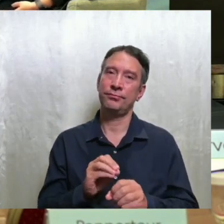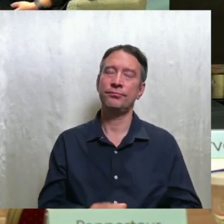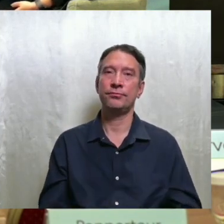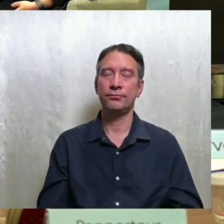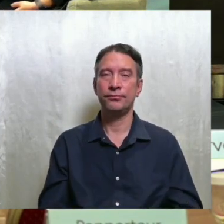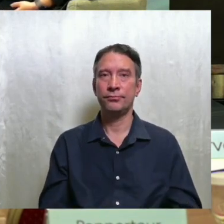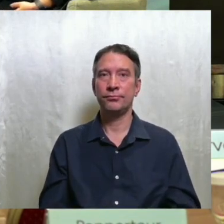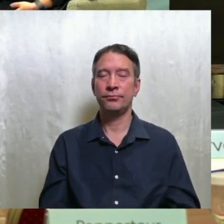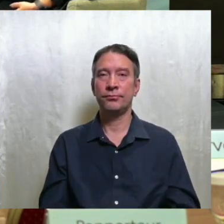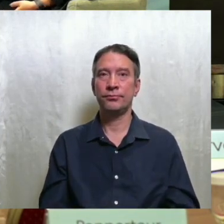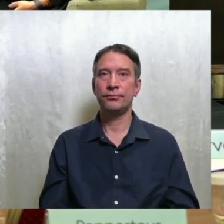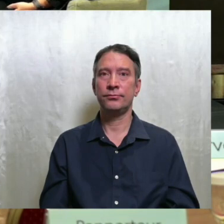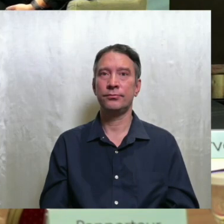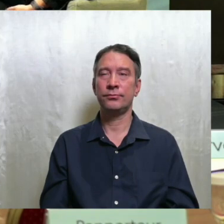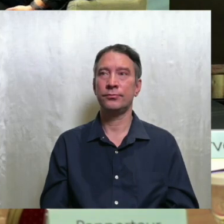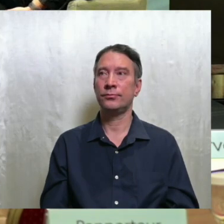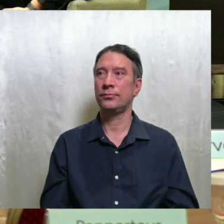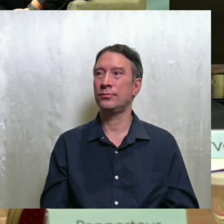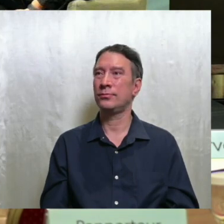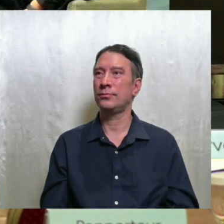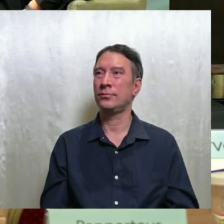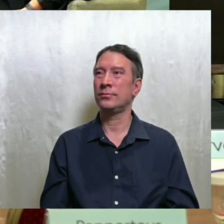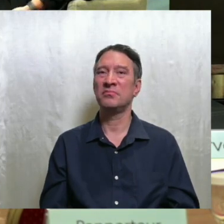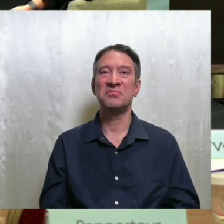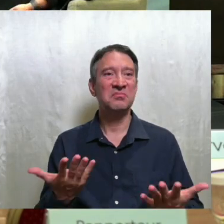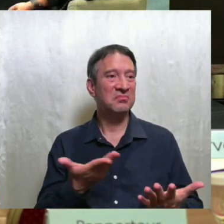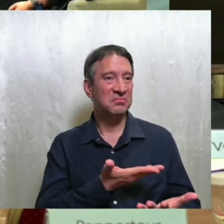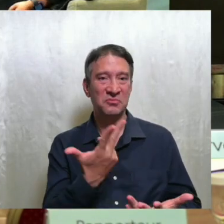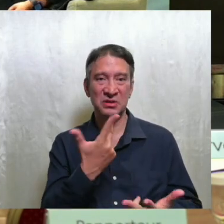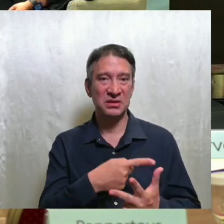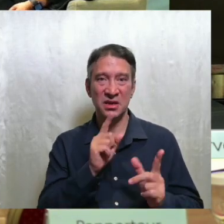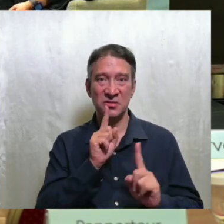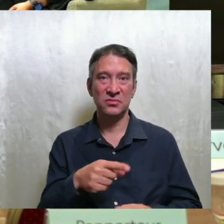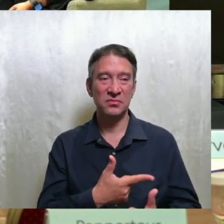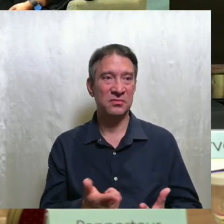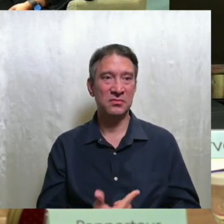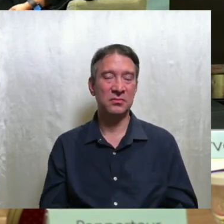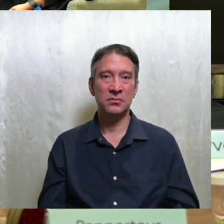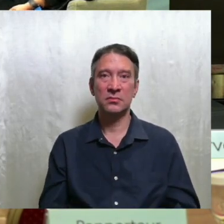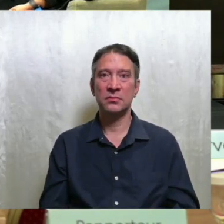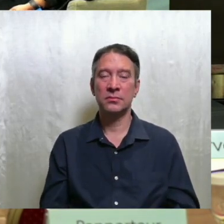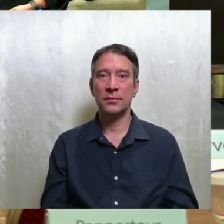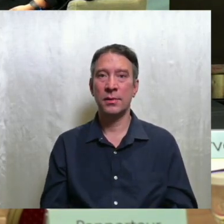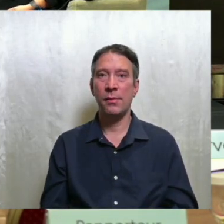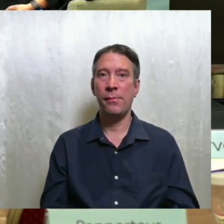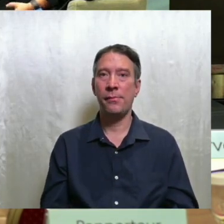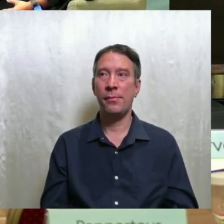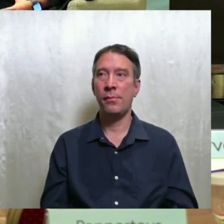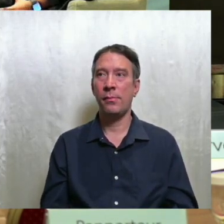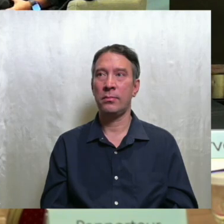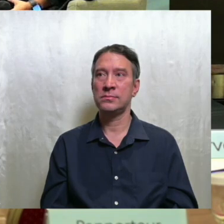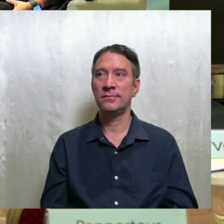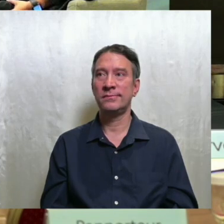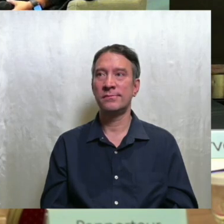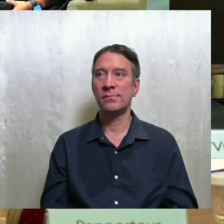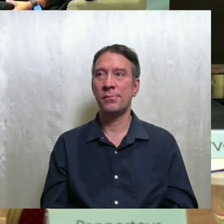It's a tough question, really. Maybe we're still working through it.